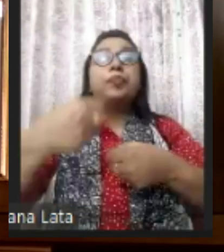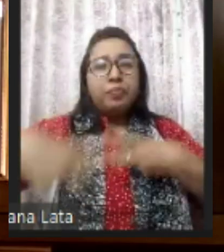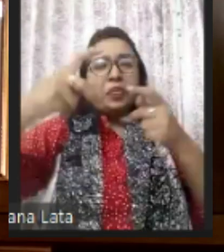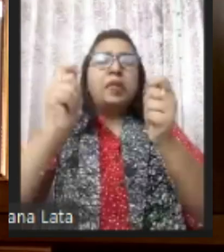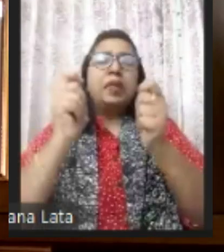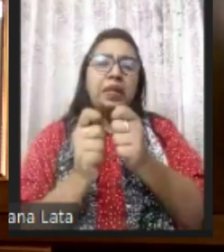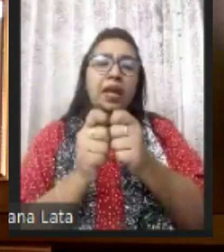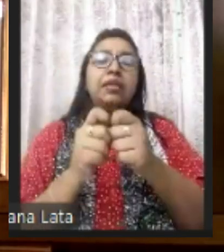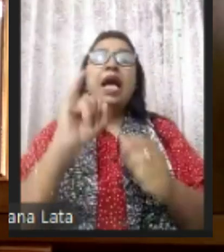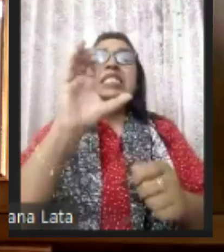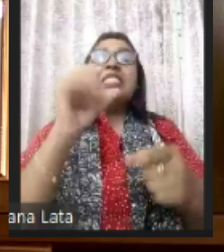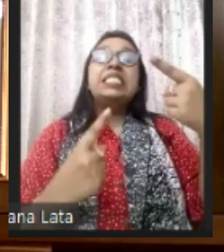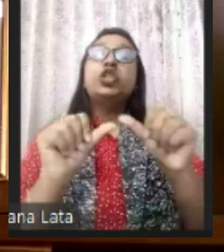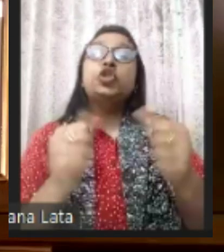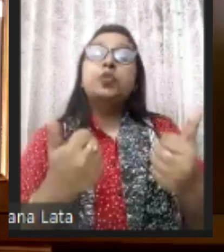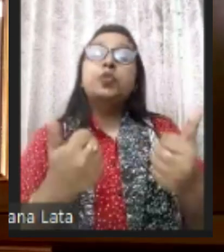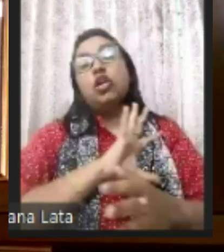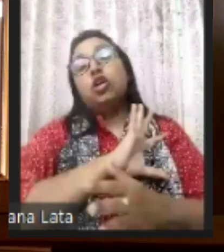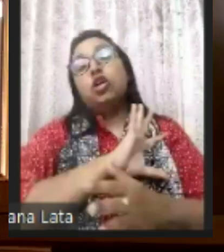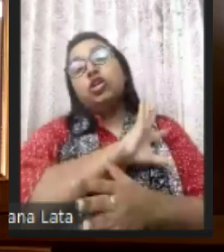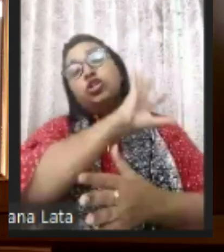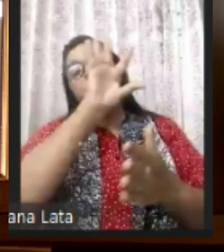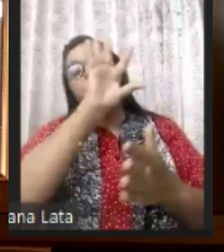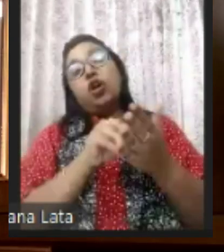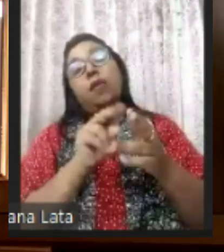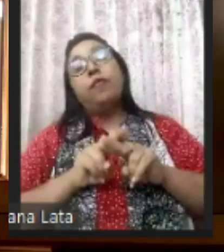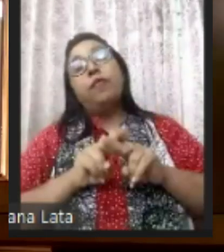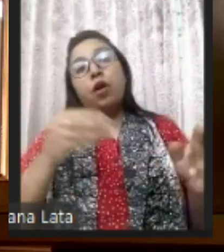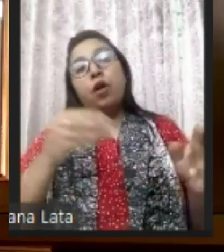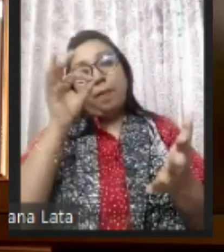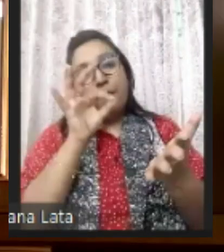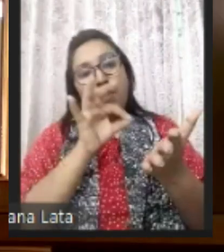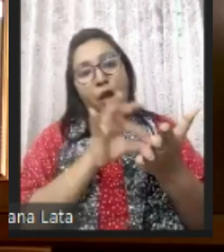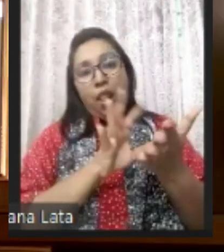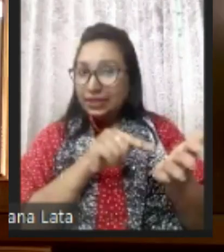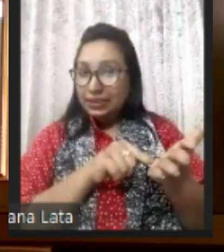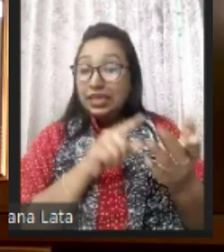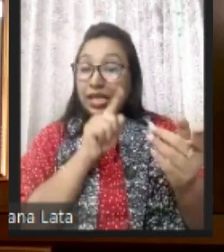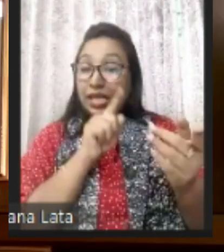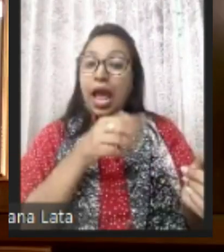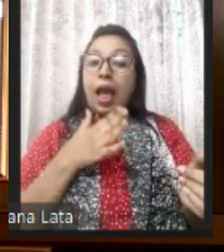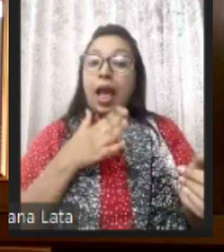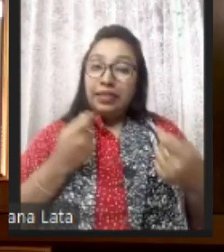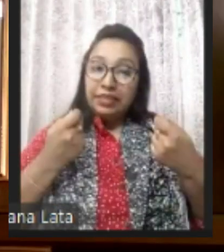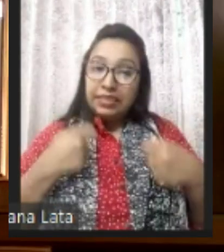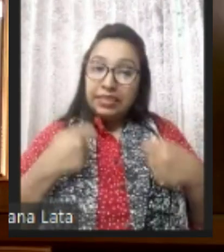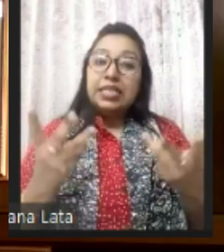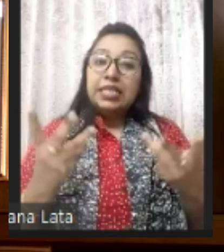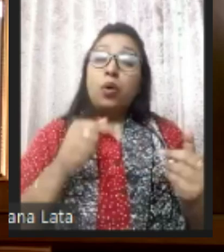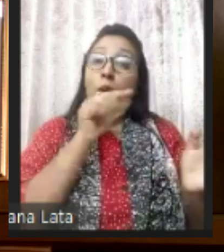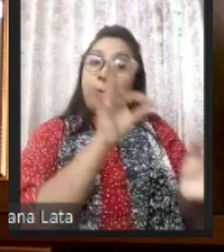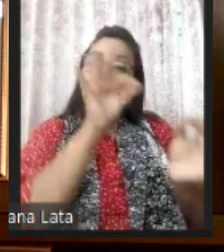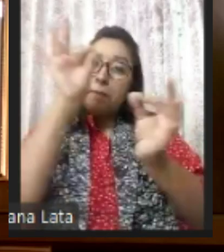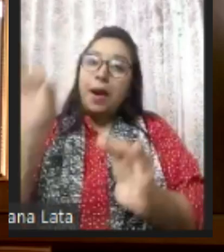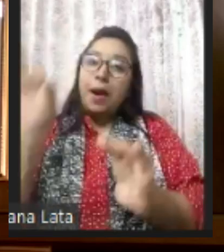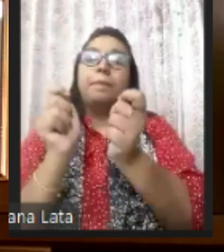introduced by our moderator. We also, it is already discussed that we also